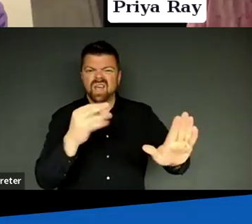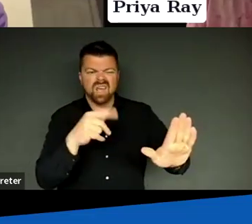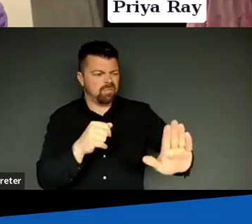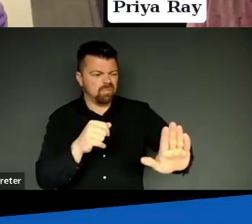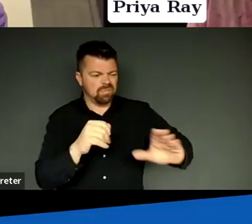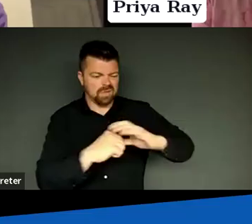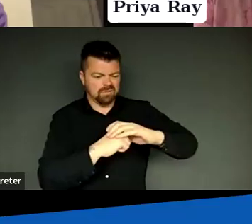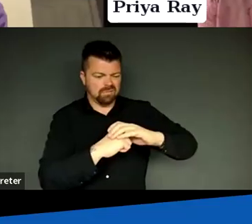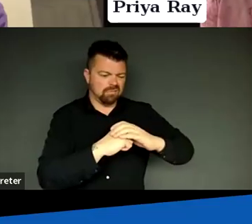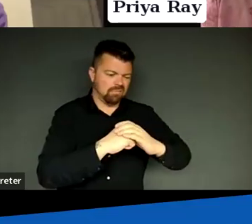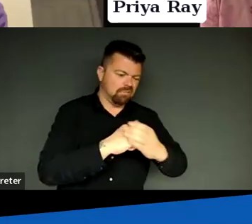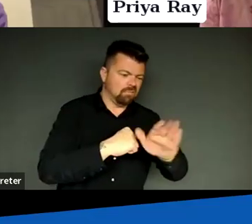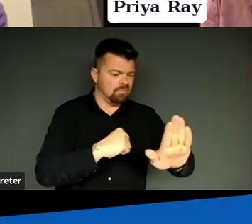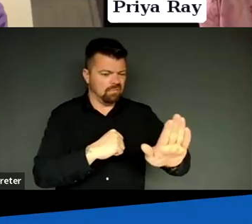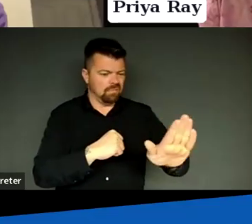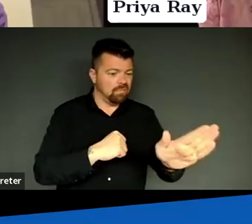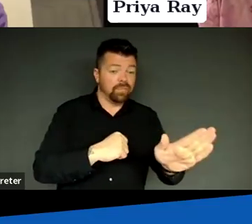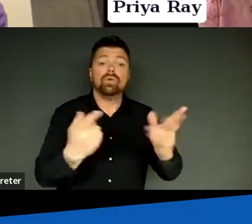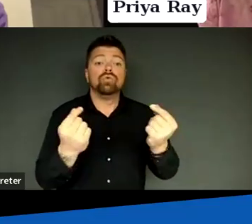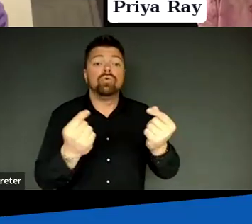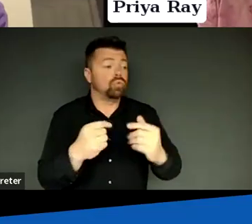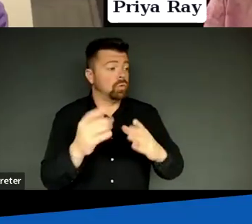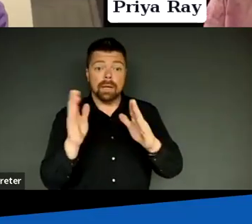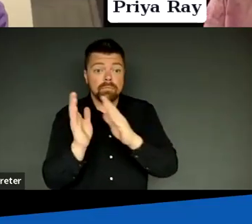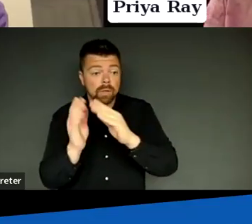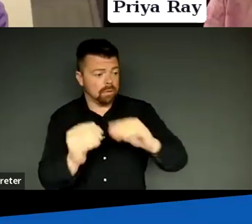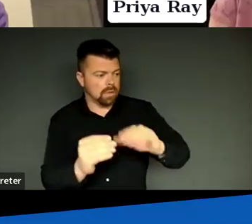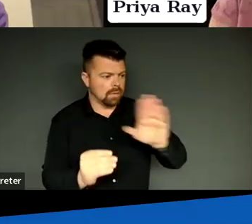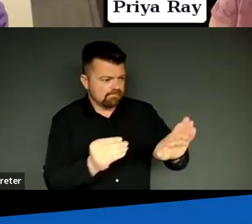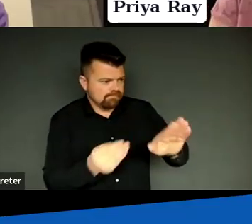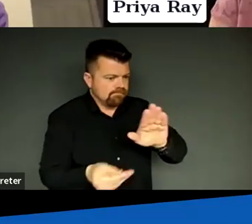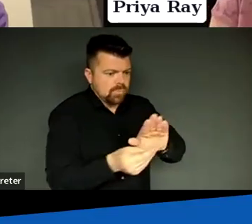back. And but get medical grade equipment, because much